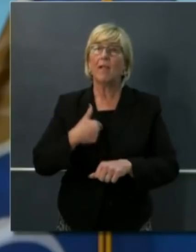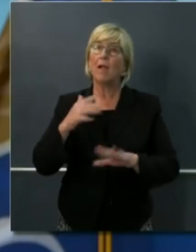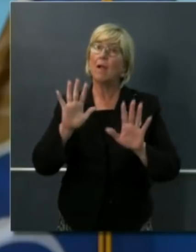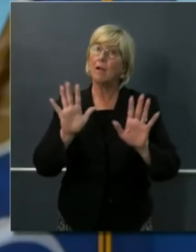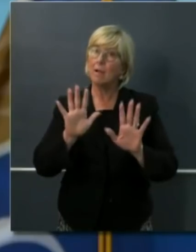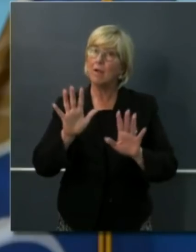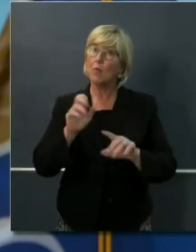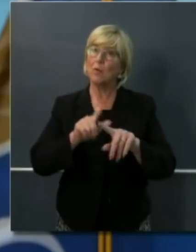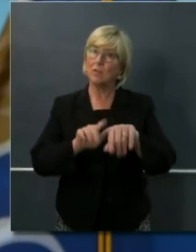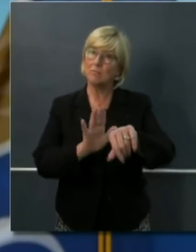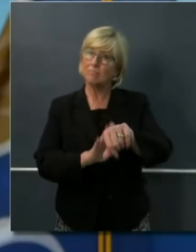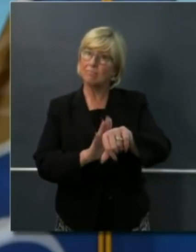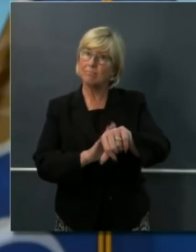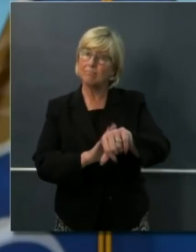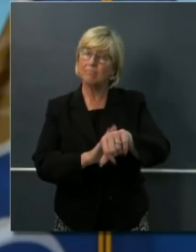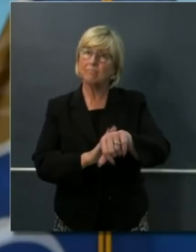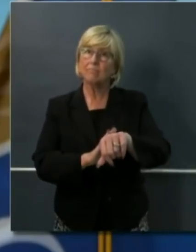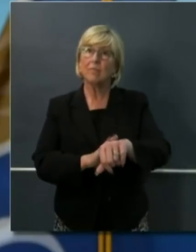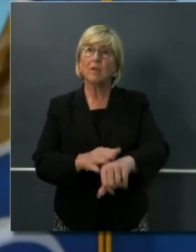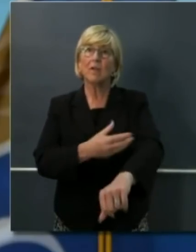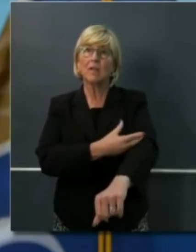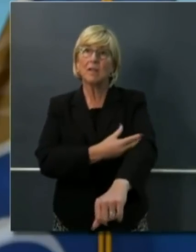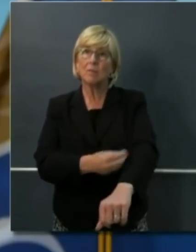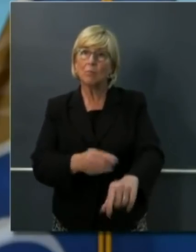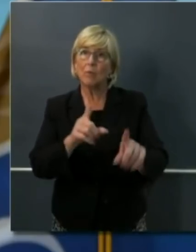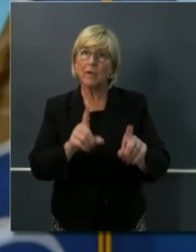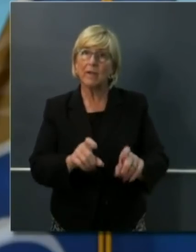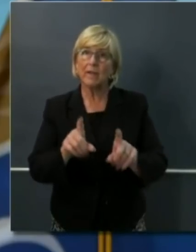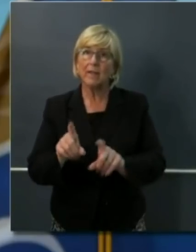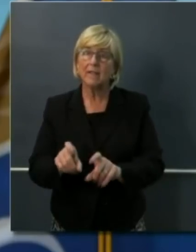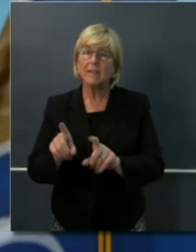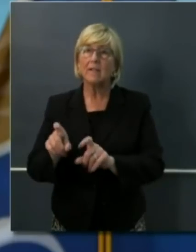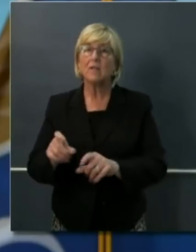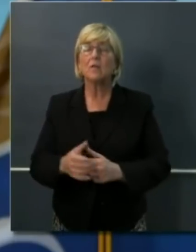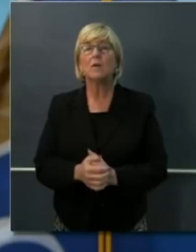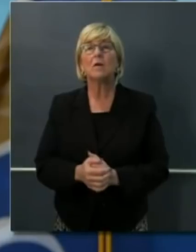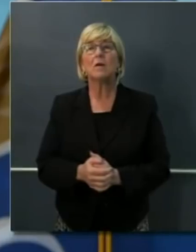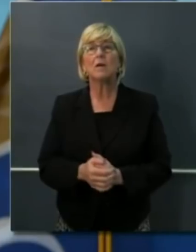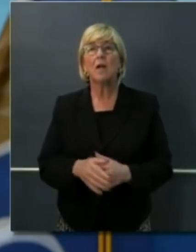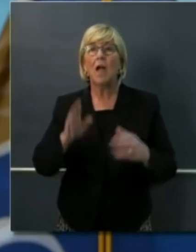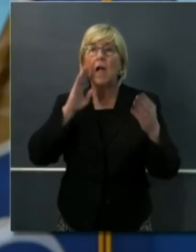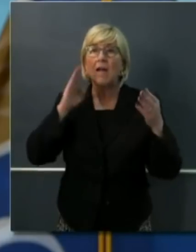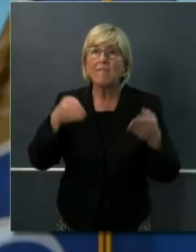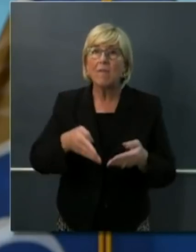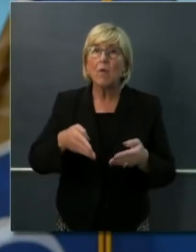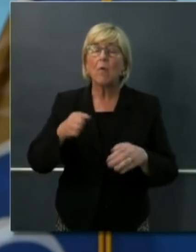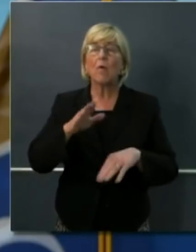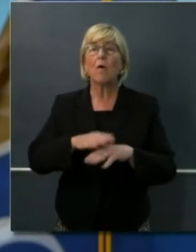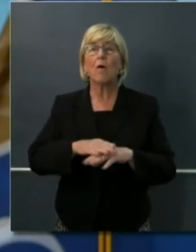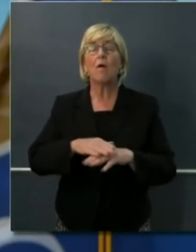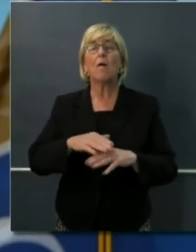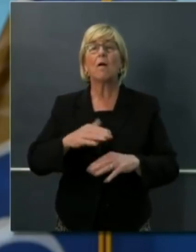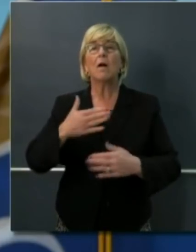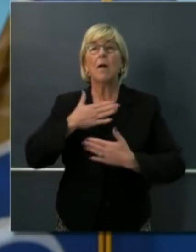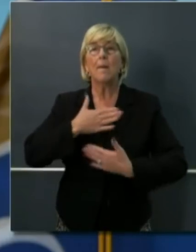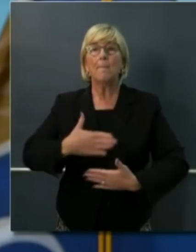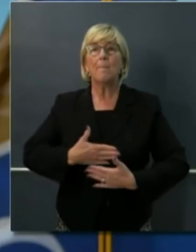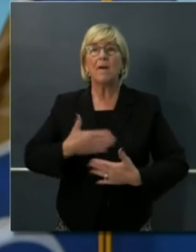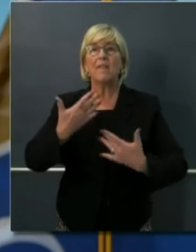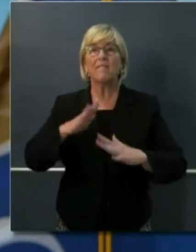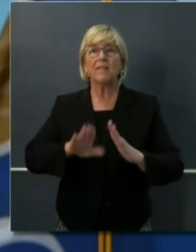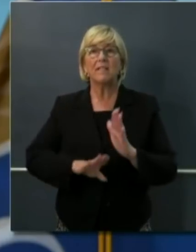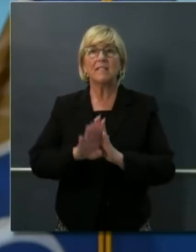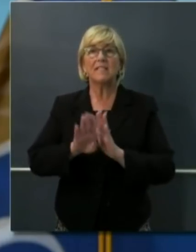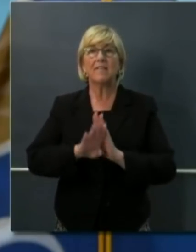space, around serology, broadly defined, the focus on antibodies and immunities,